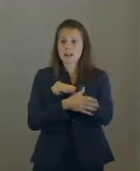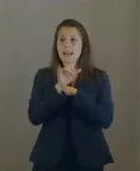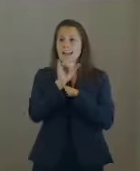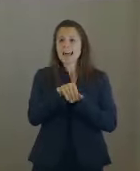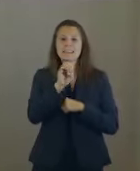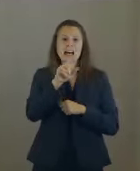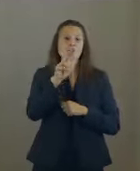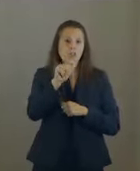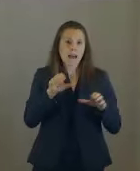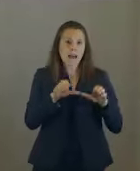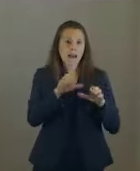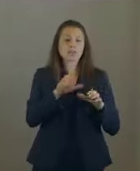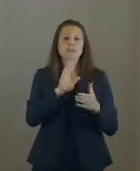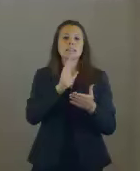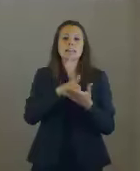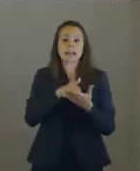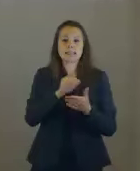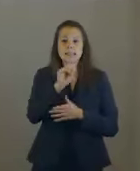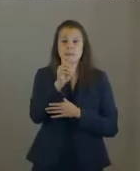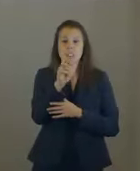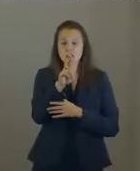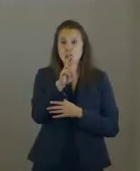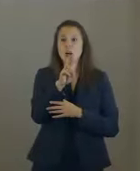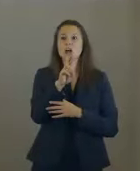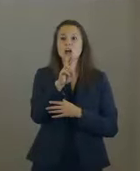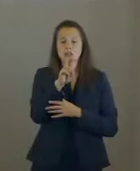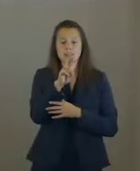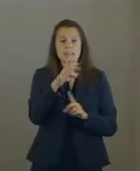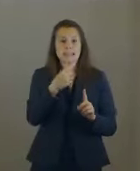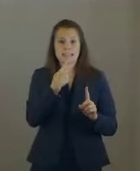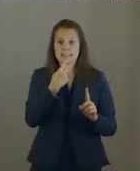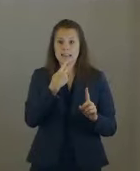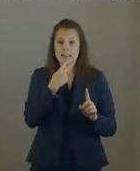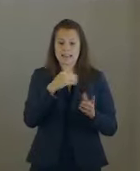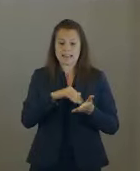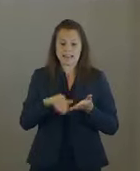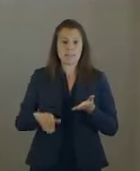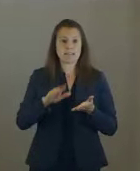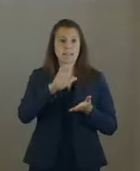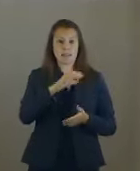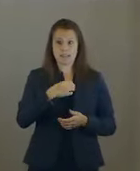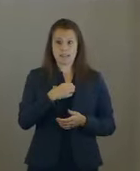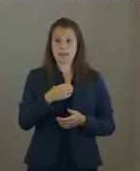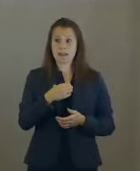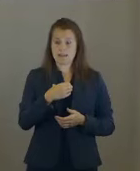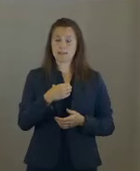essentially an ELCRA action against the MDCR, claiming that the dismissal of his